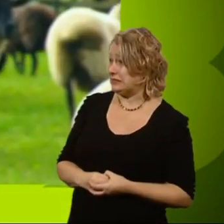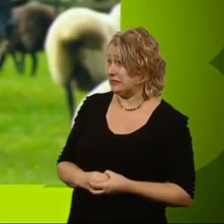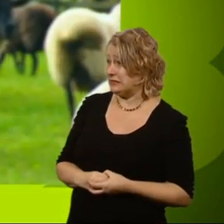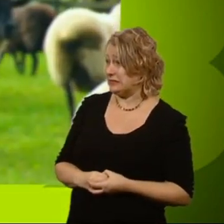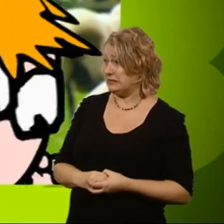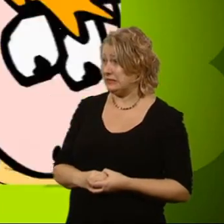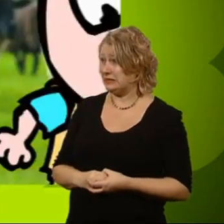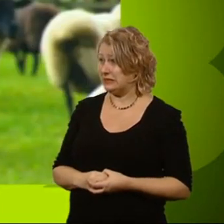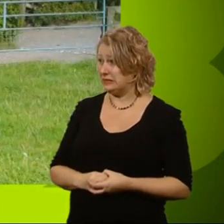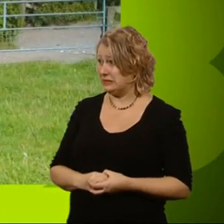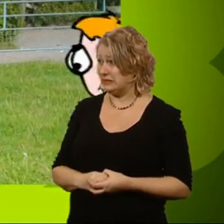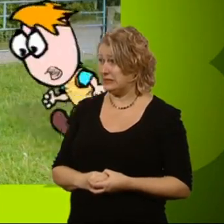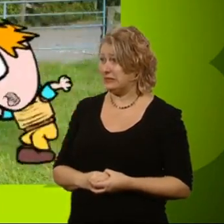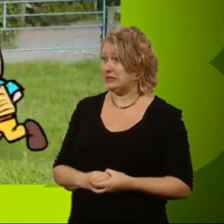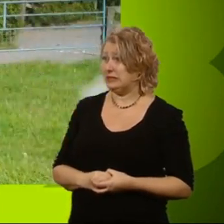Ah! Oh, no!